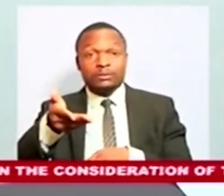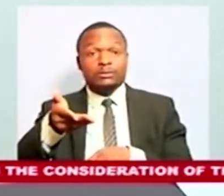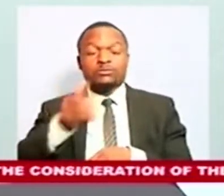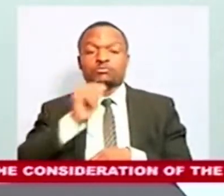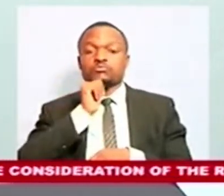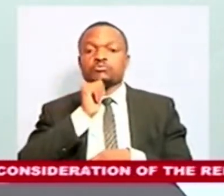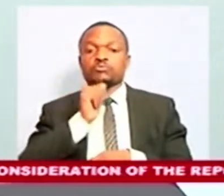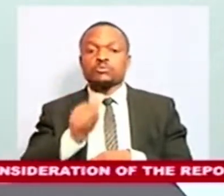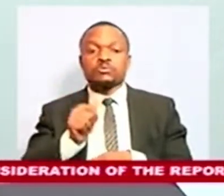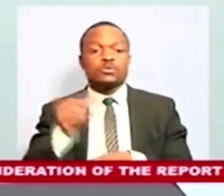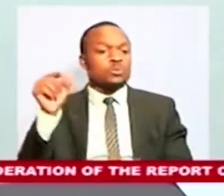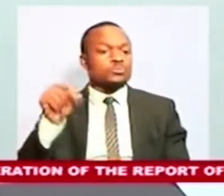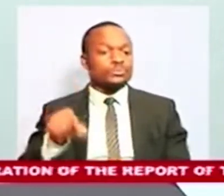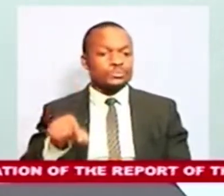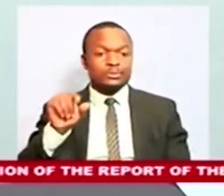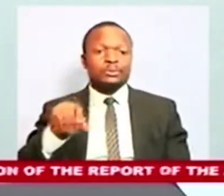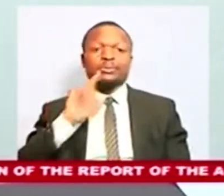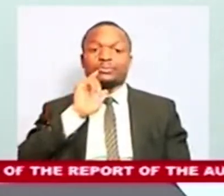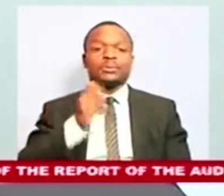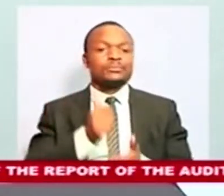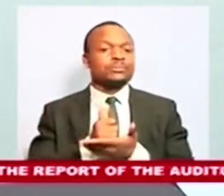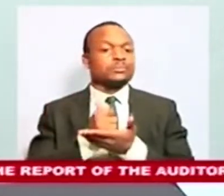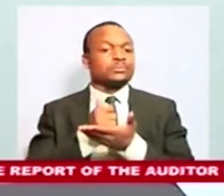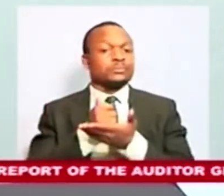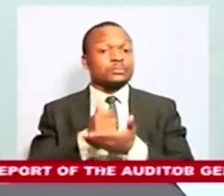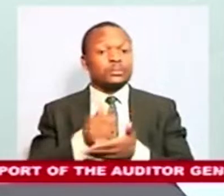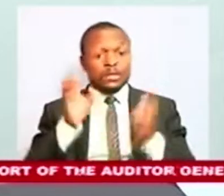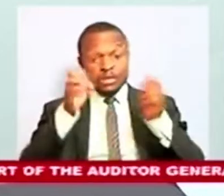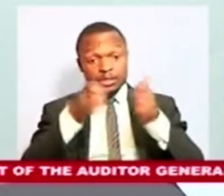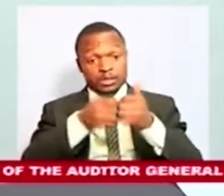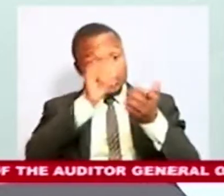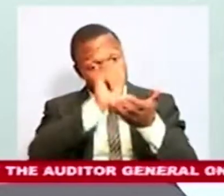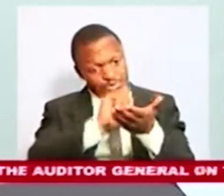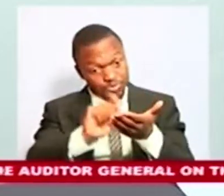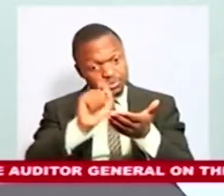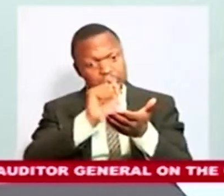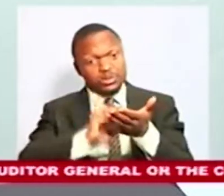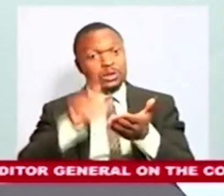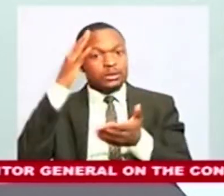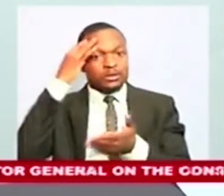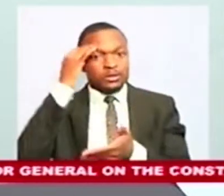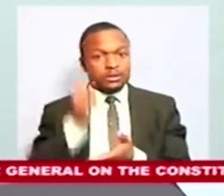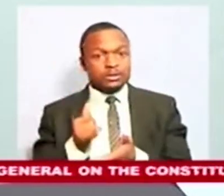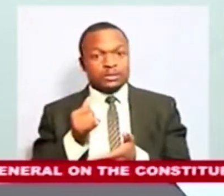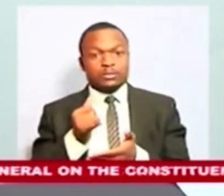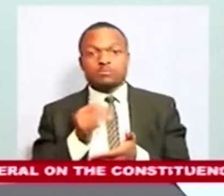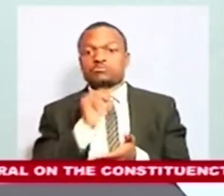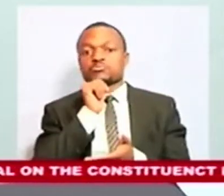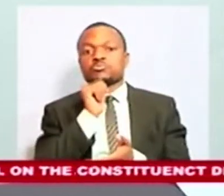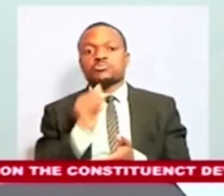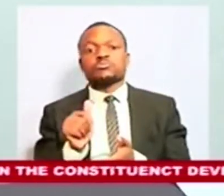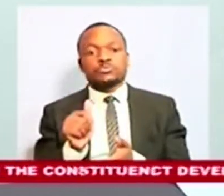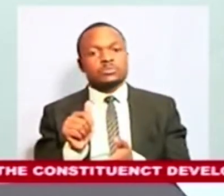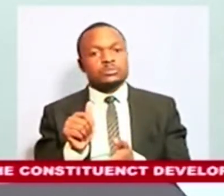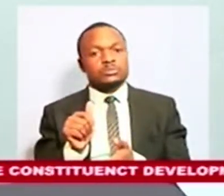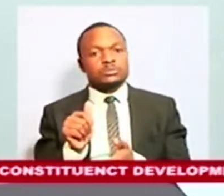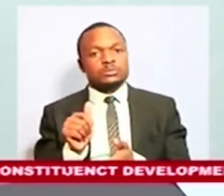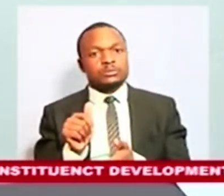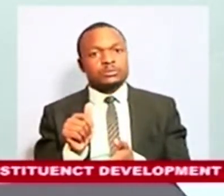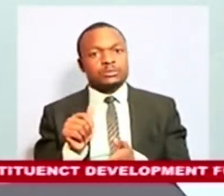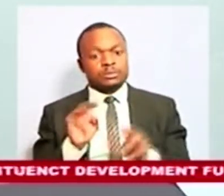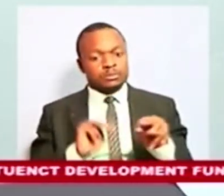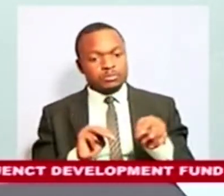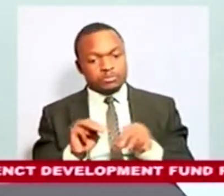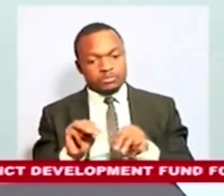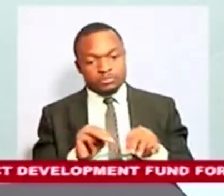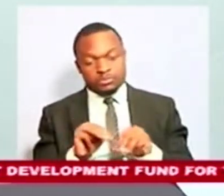not qualified are assisted, because the bank will write the notes as to why they have not managed